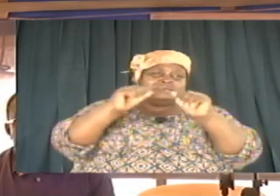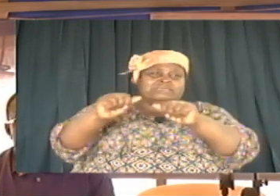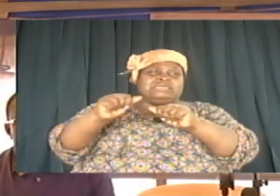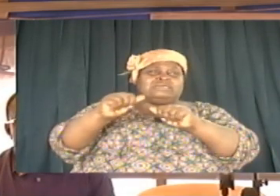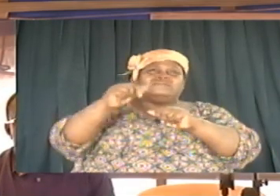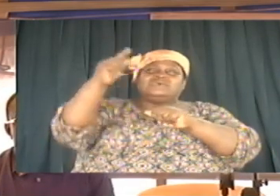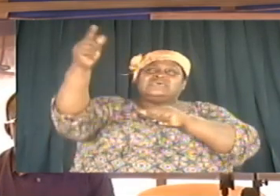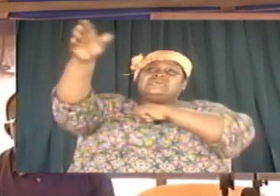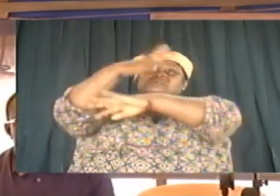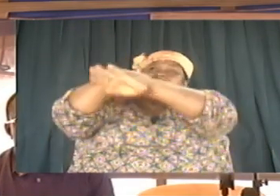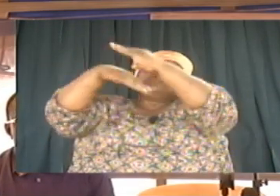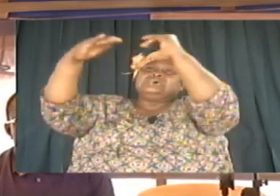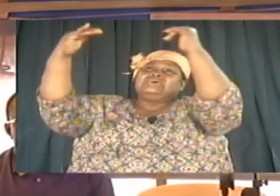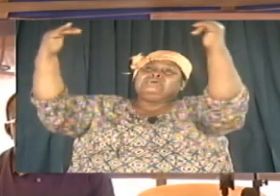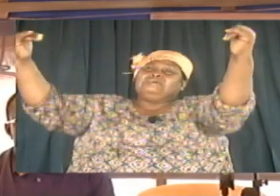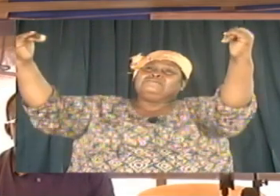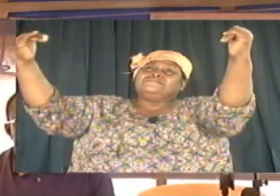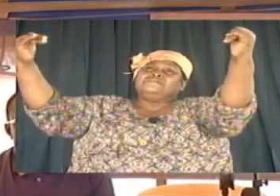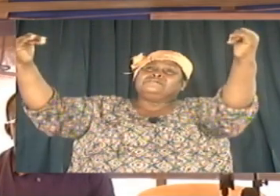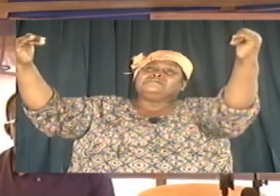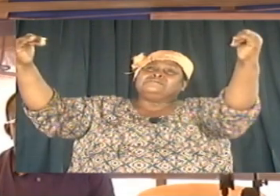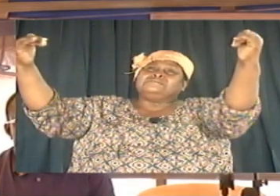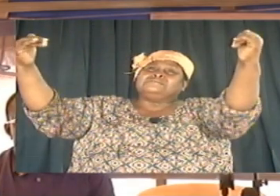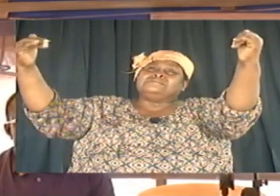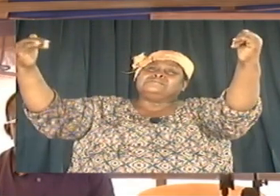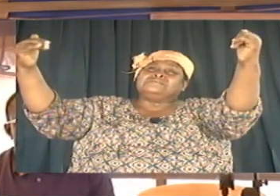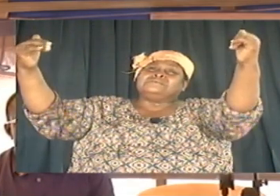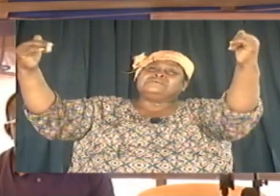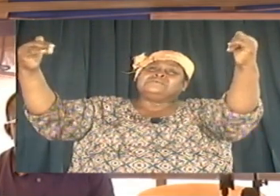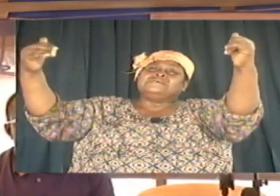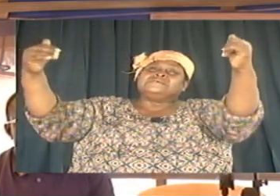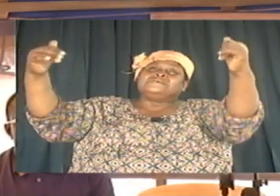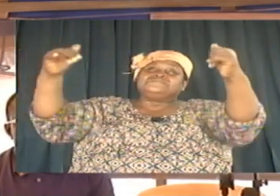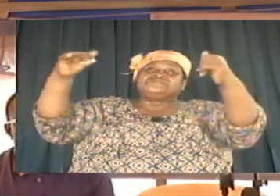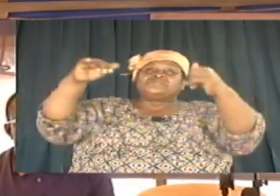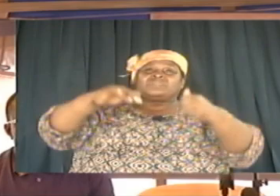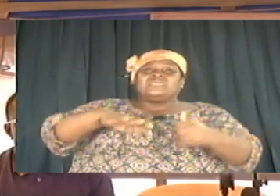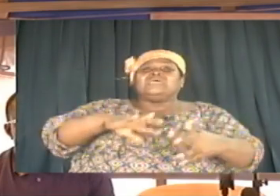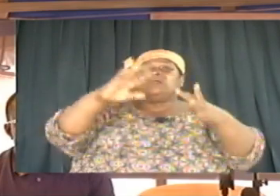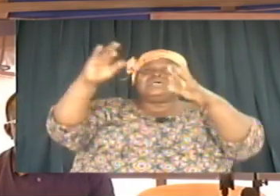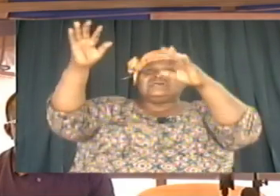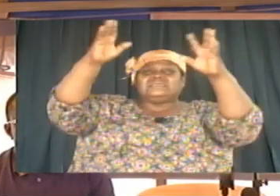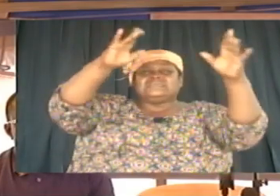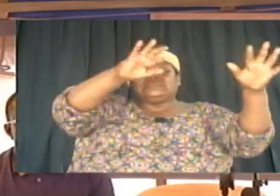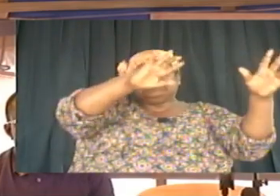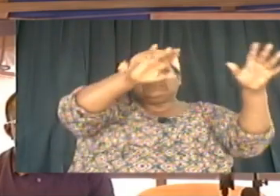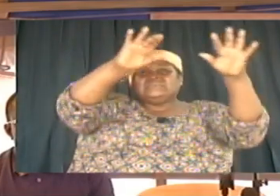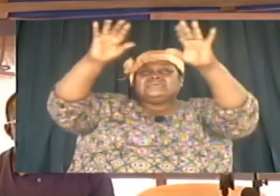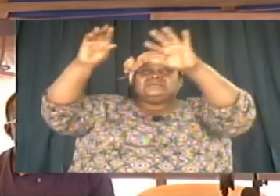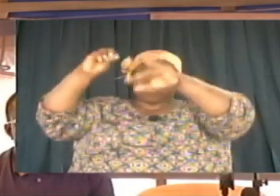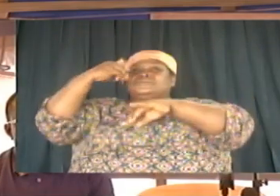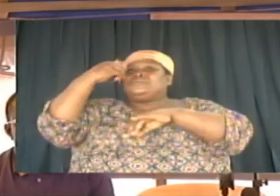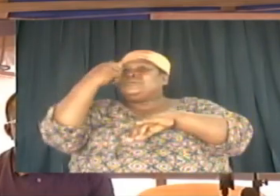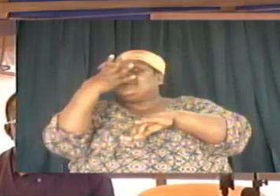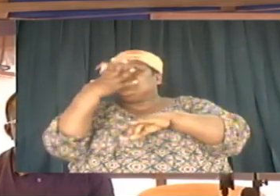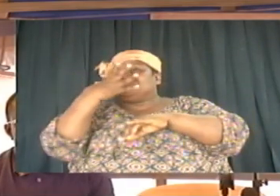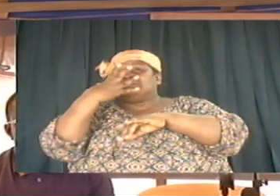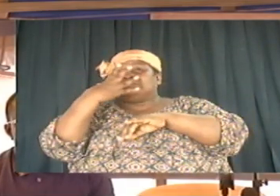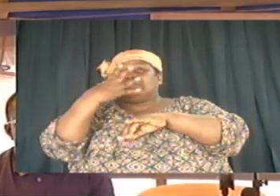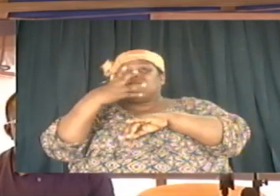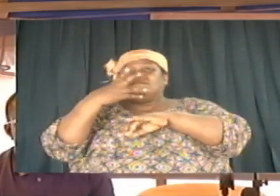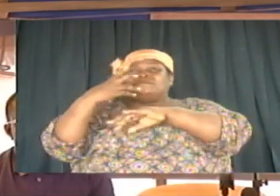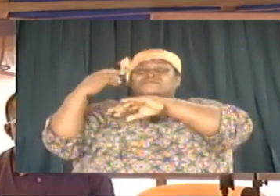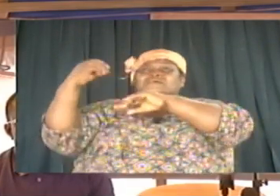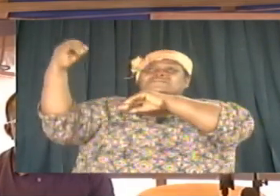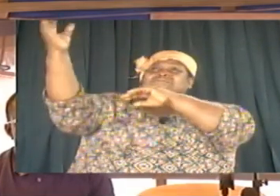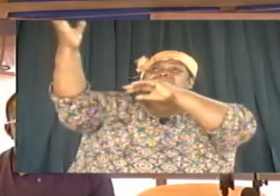his glorious throne, the dazzling splendor of the